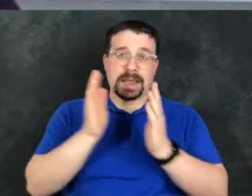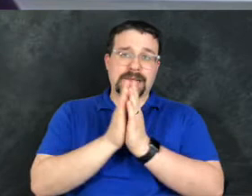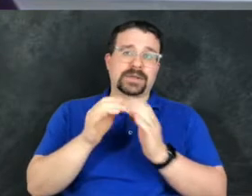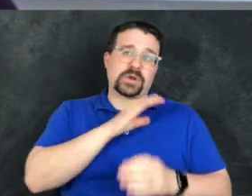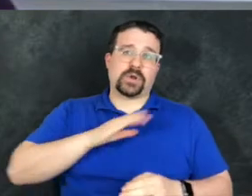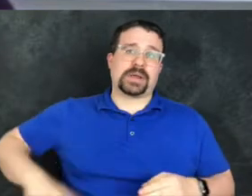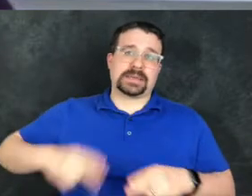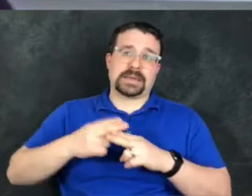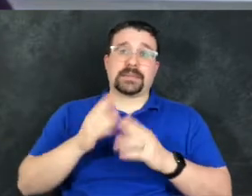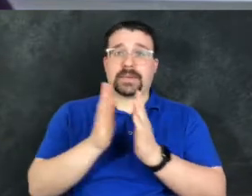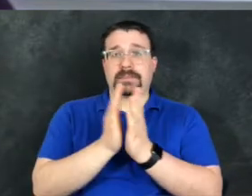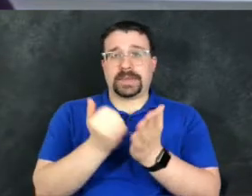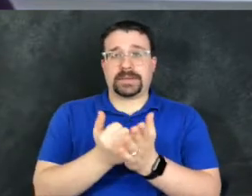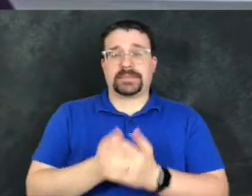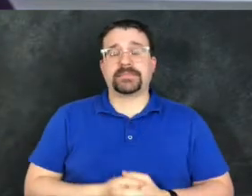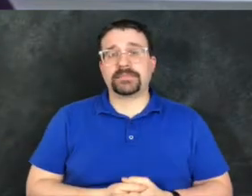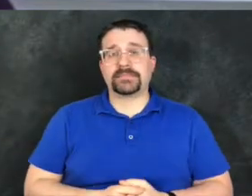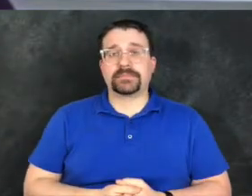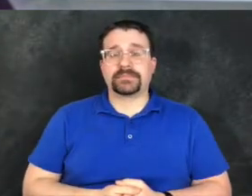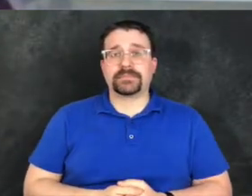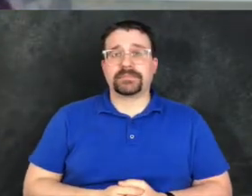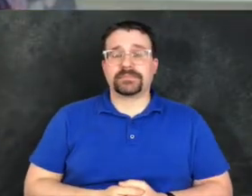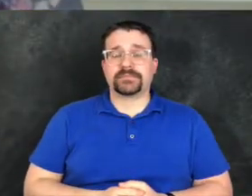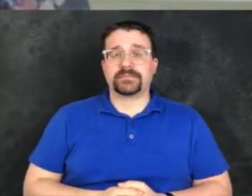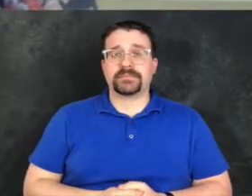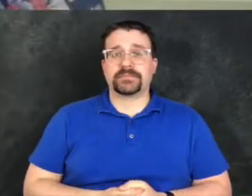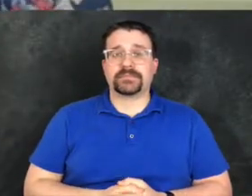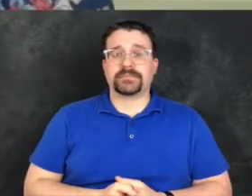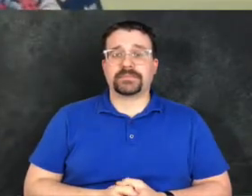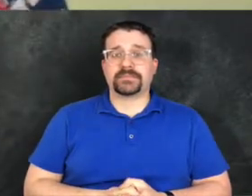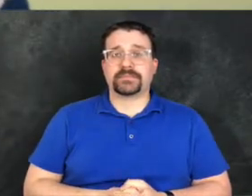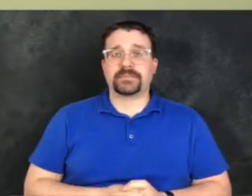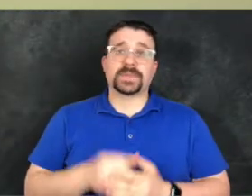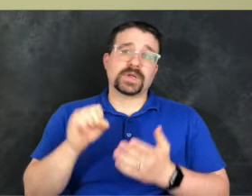We ask this in Christ's name. Amen.